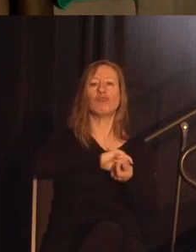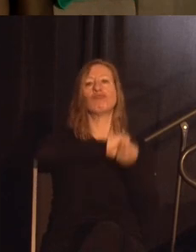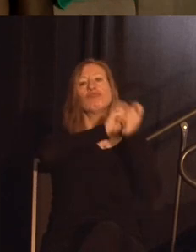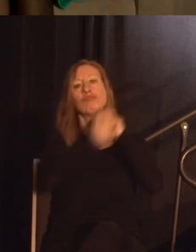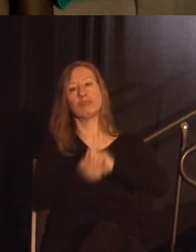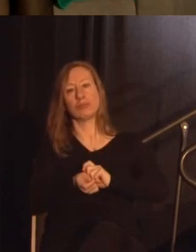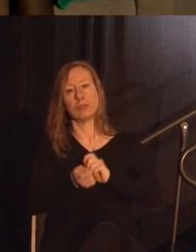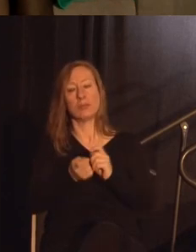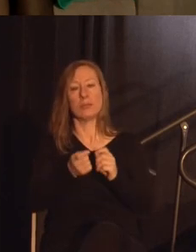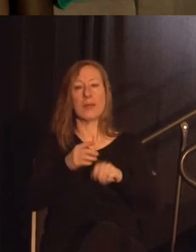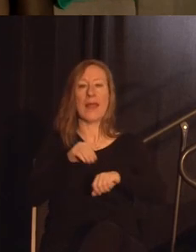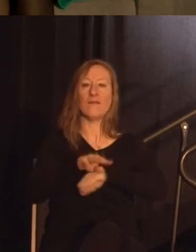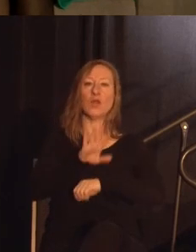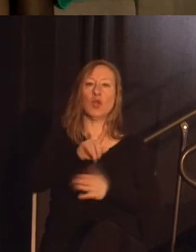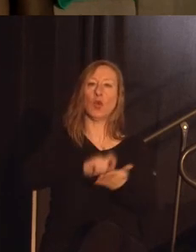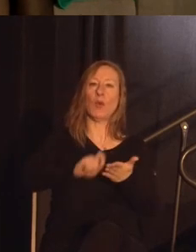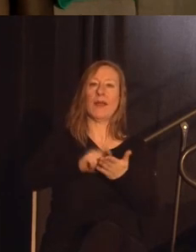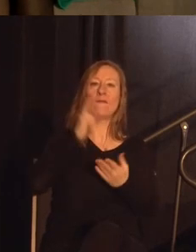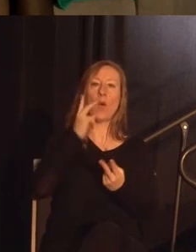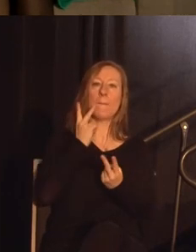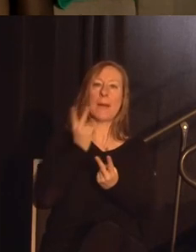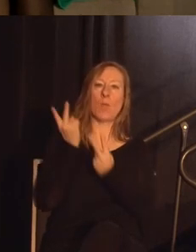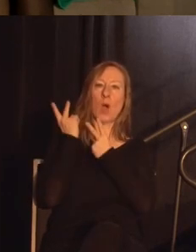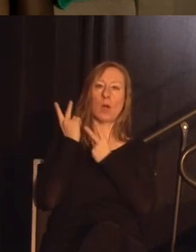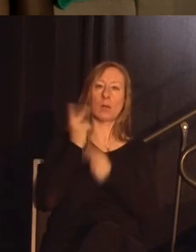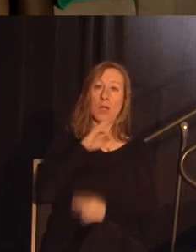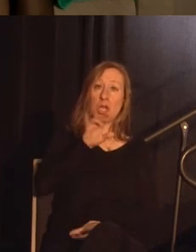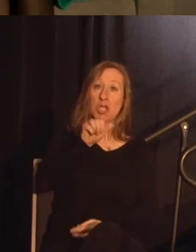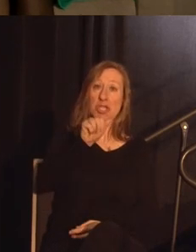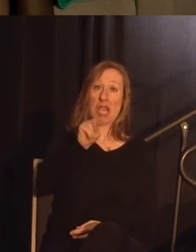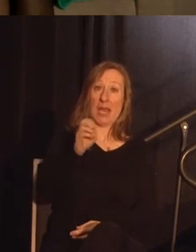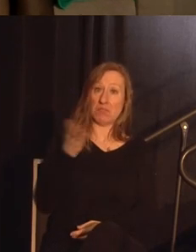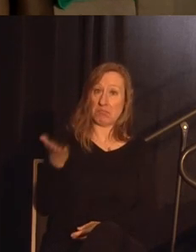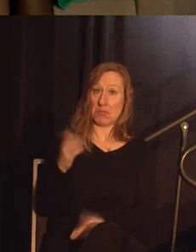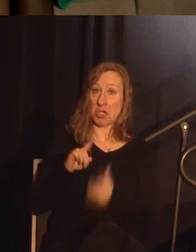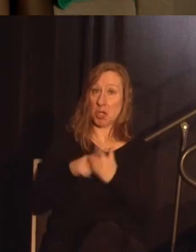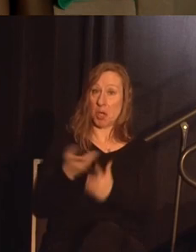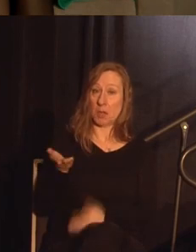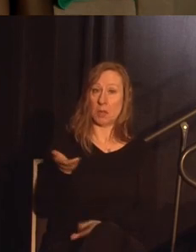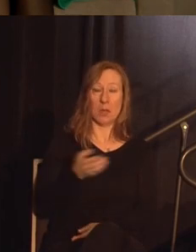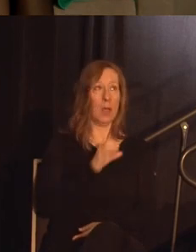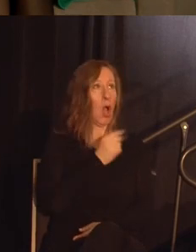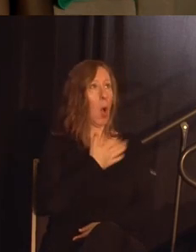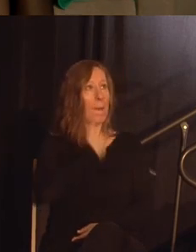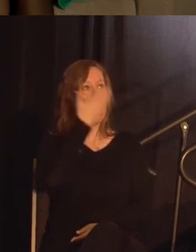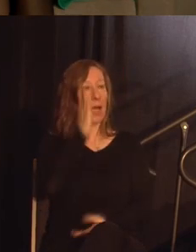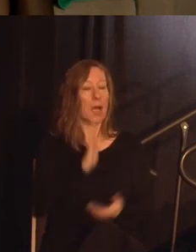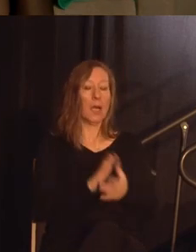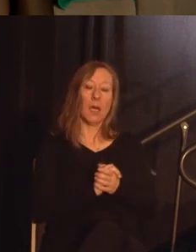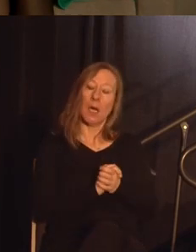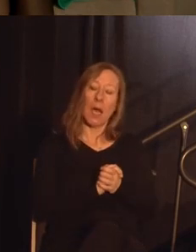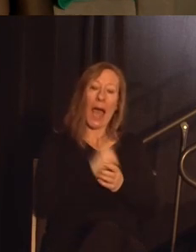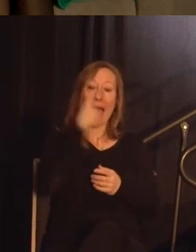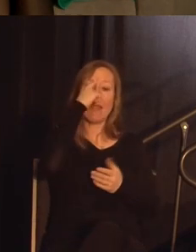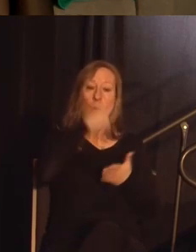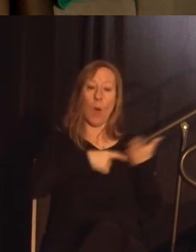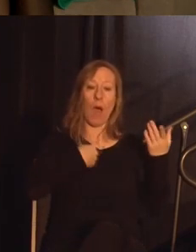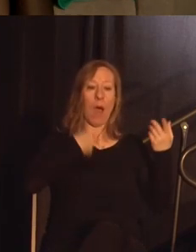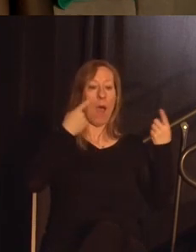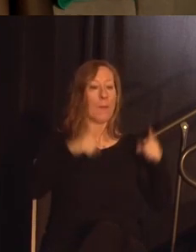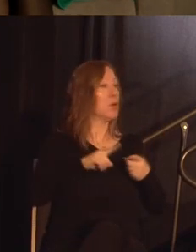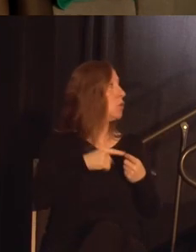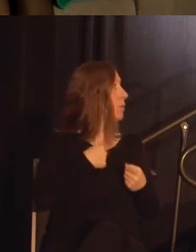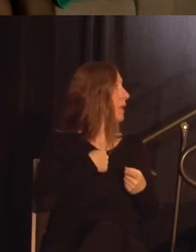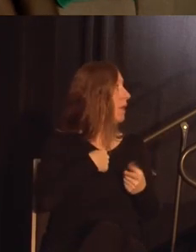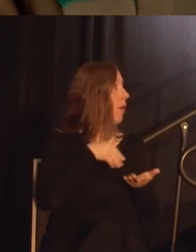memoir? Would you start, Jane? Oh my God. I think what would happen to me oftentimes when I would